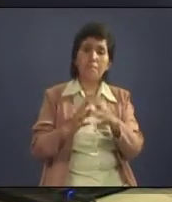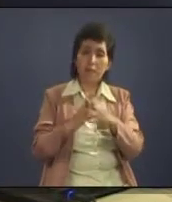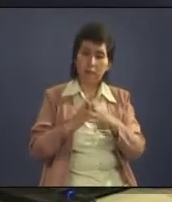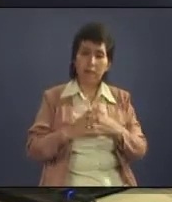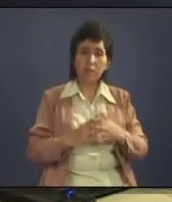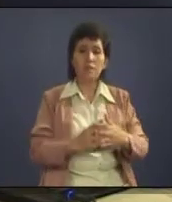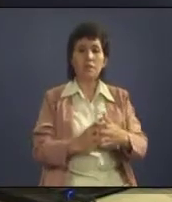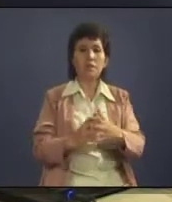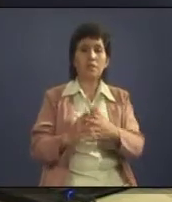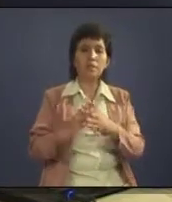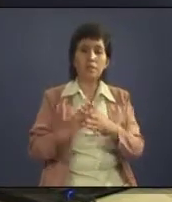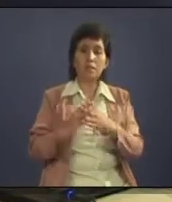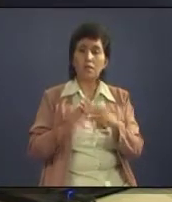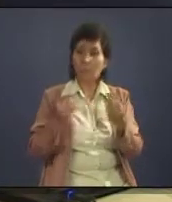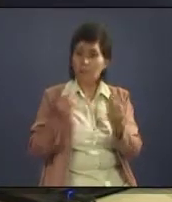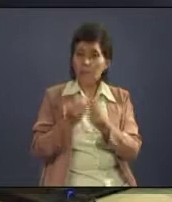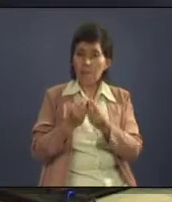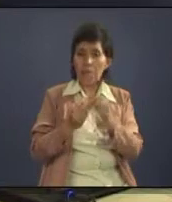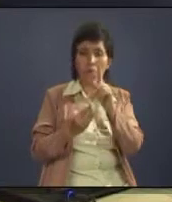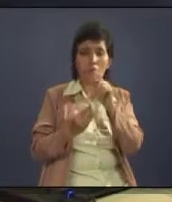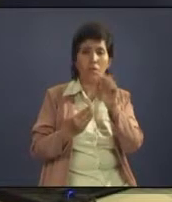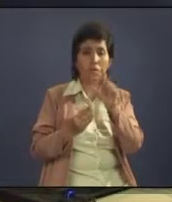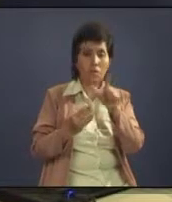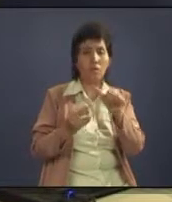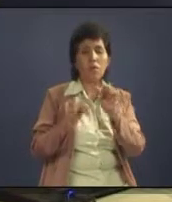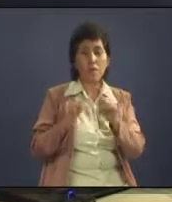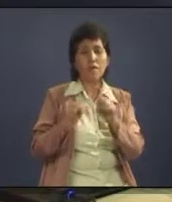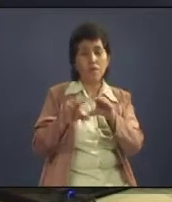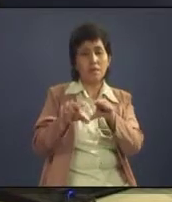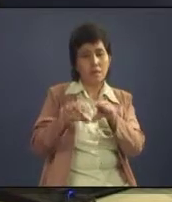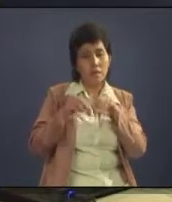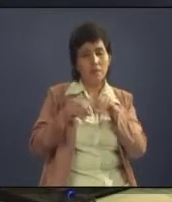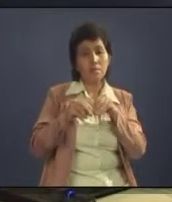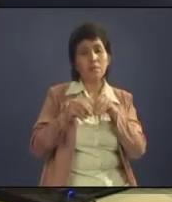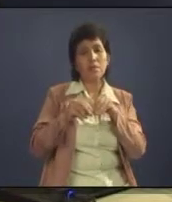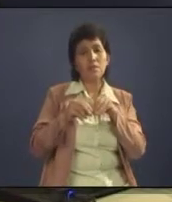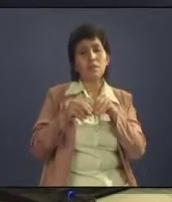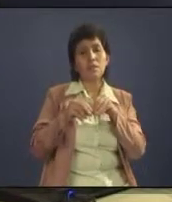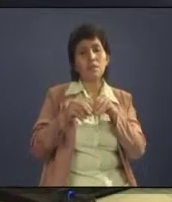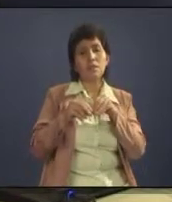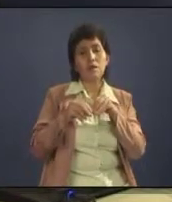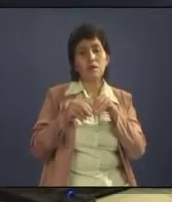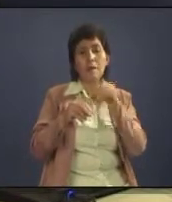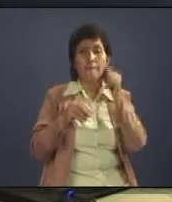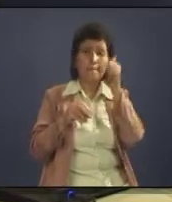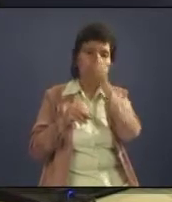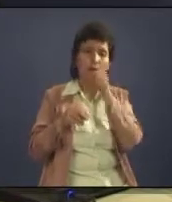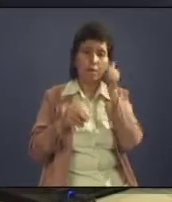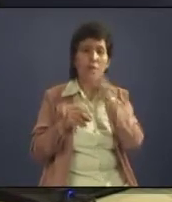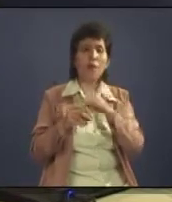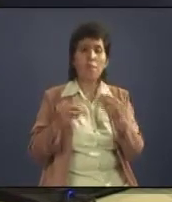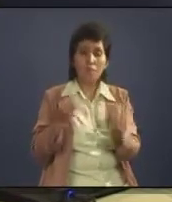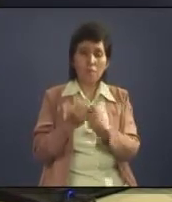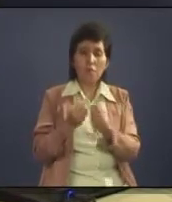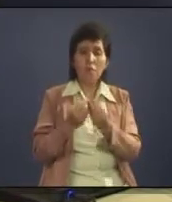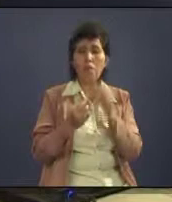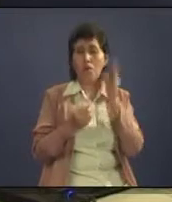in America, it's more tolerant of African than they are more tolerant of a